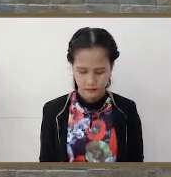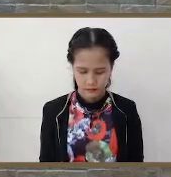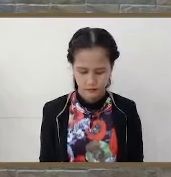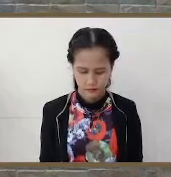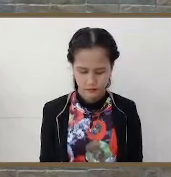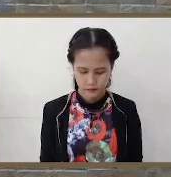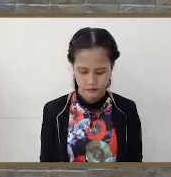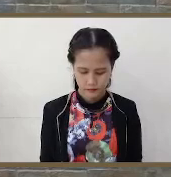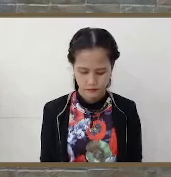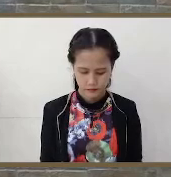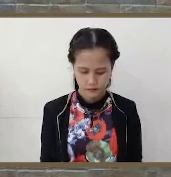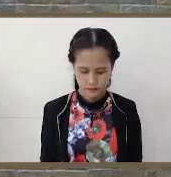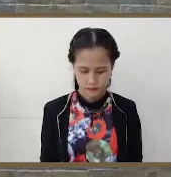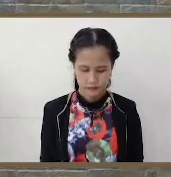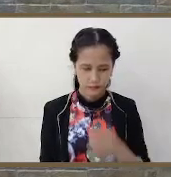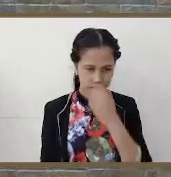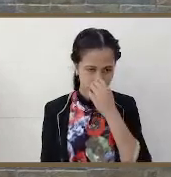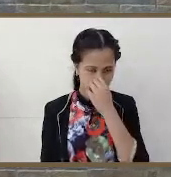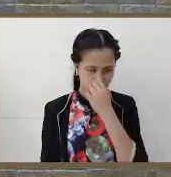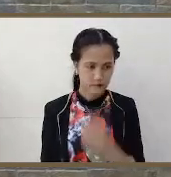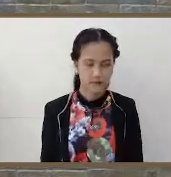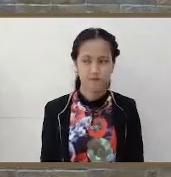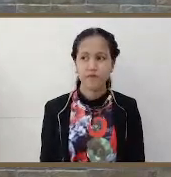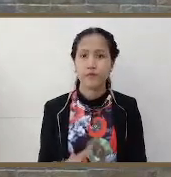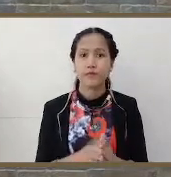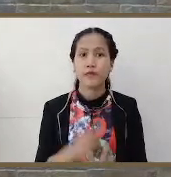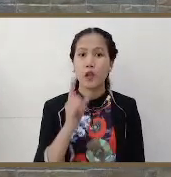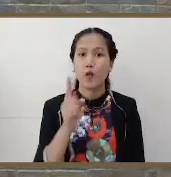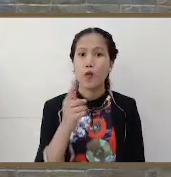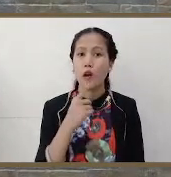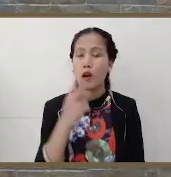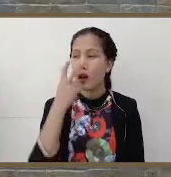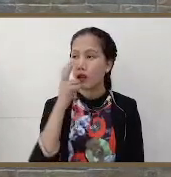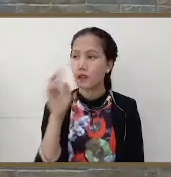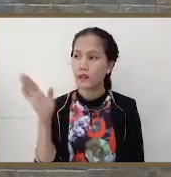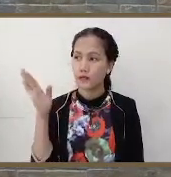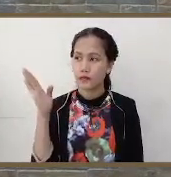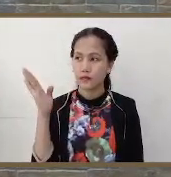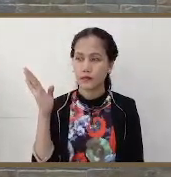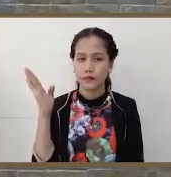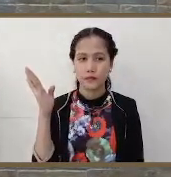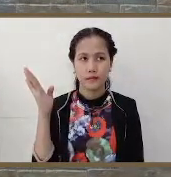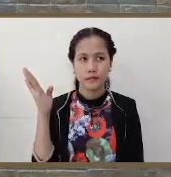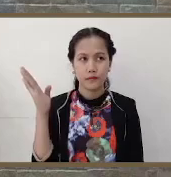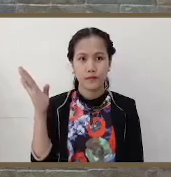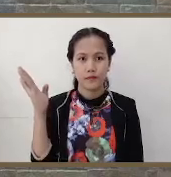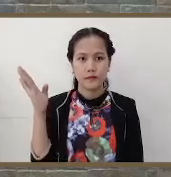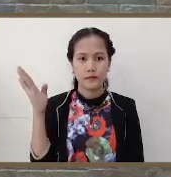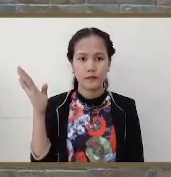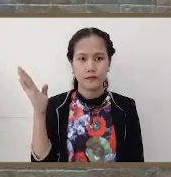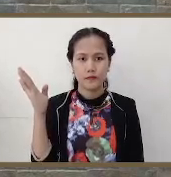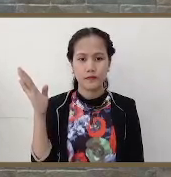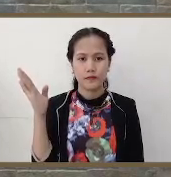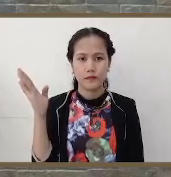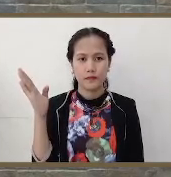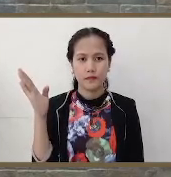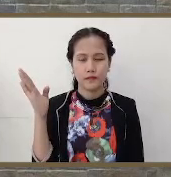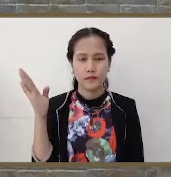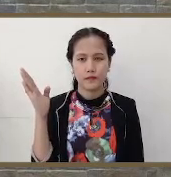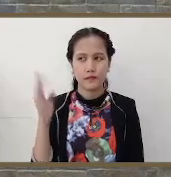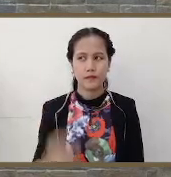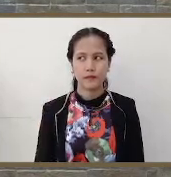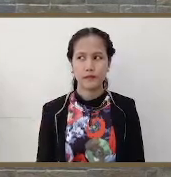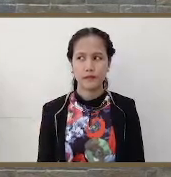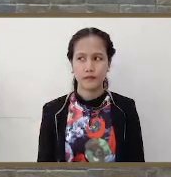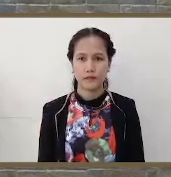knowledge of the truth. Ano po makikita natin sa verse po na ito, mga kapatid? Now, listen to this. 2